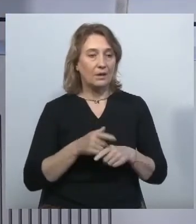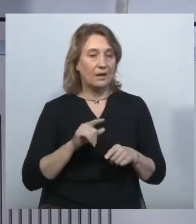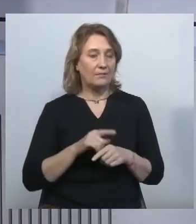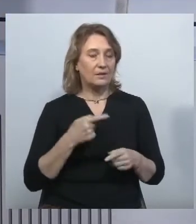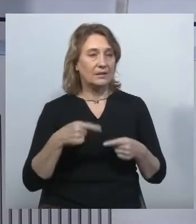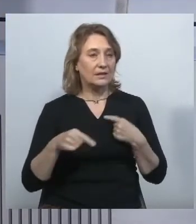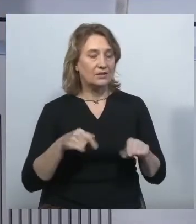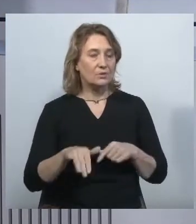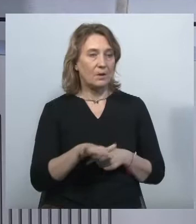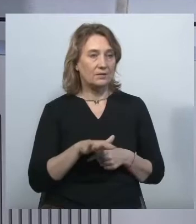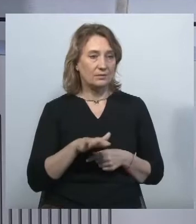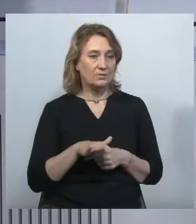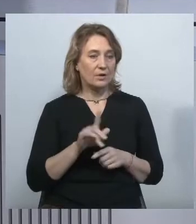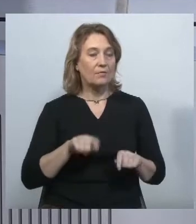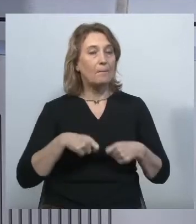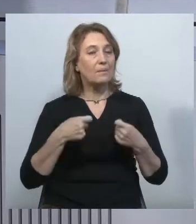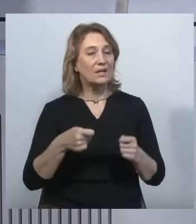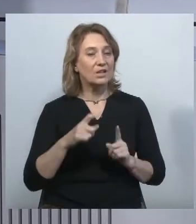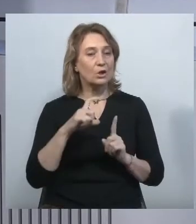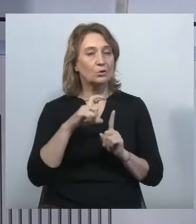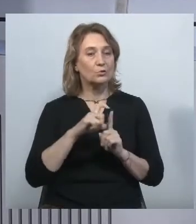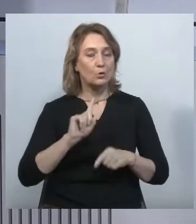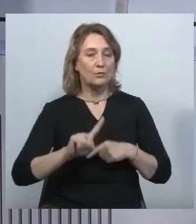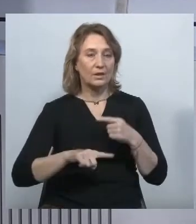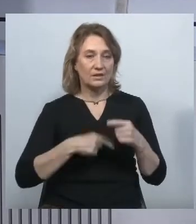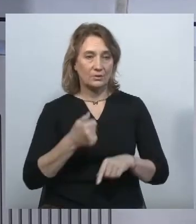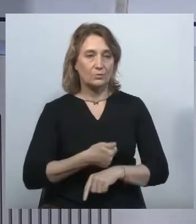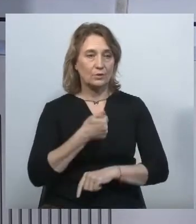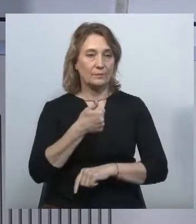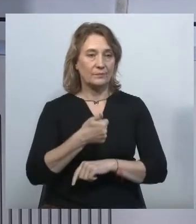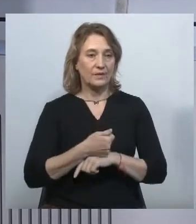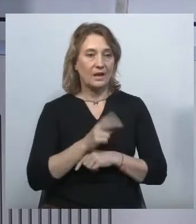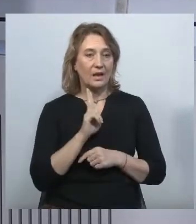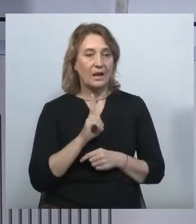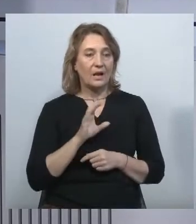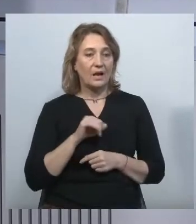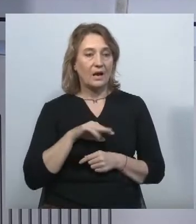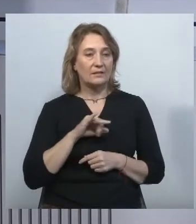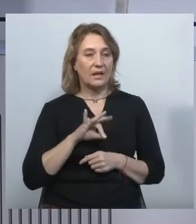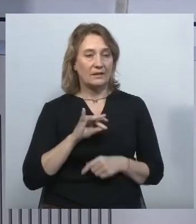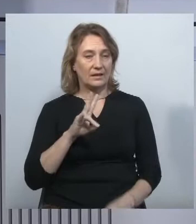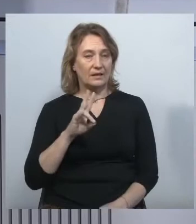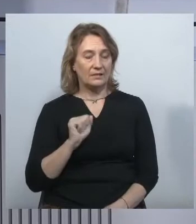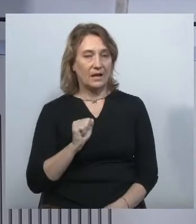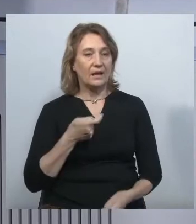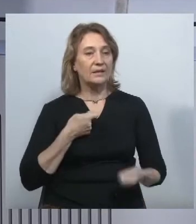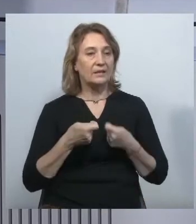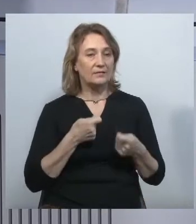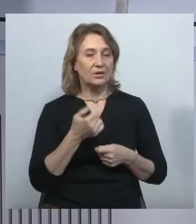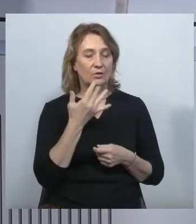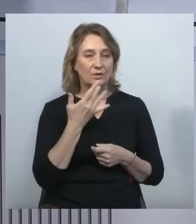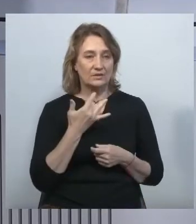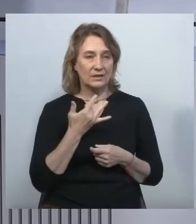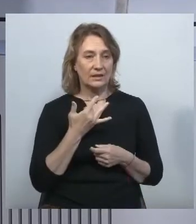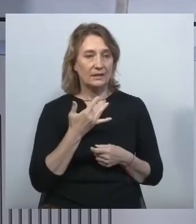media and the audience. And now I would like to give floor to Kateryna Myasnikova, head of the National